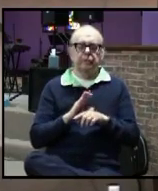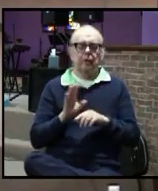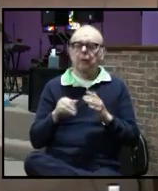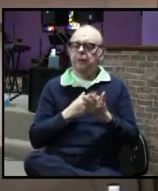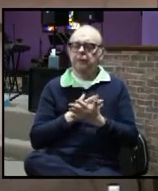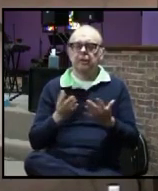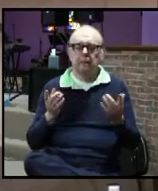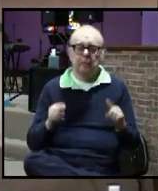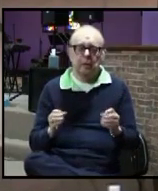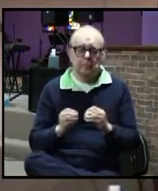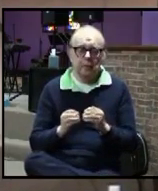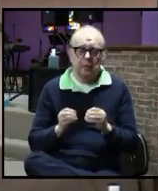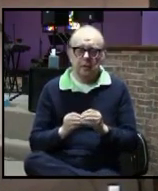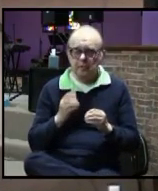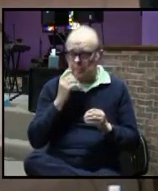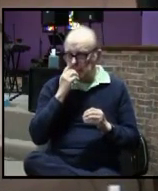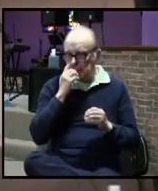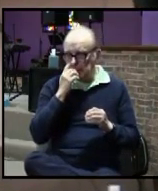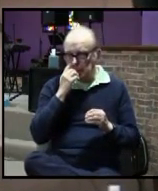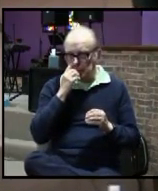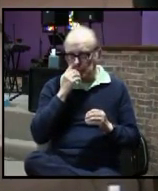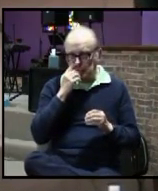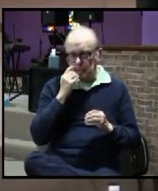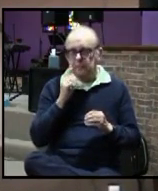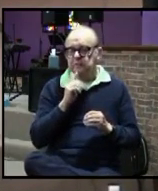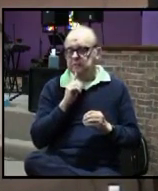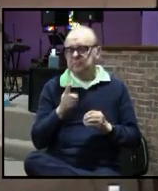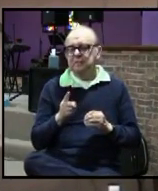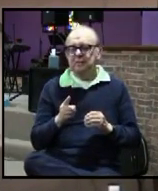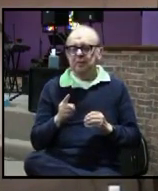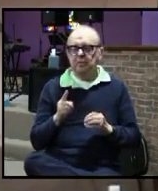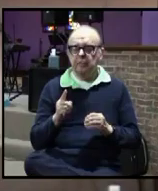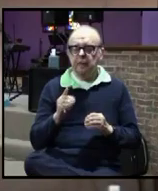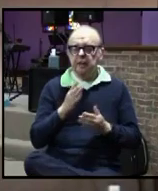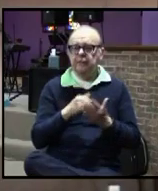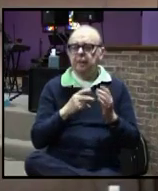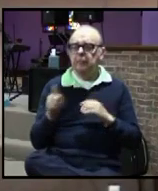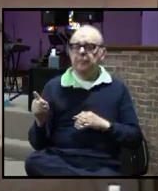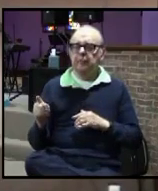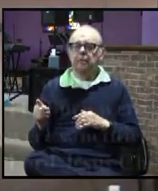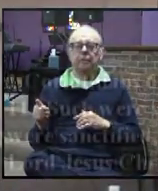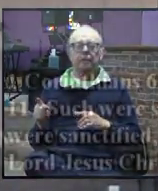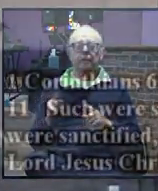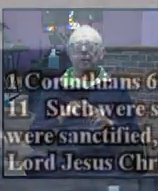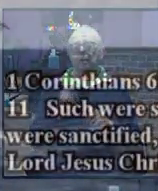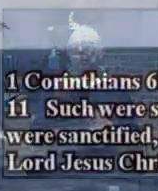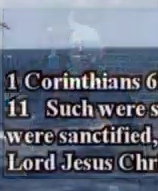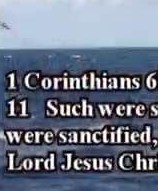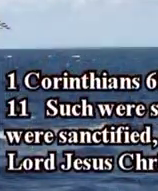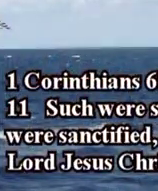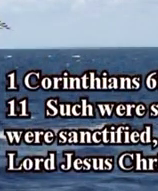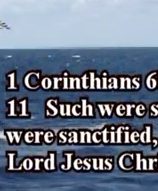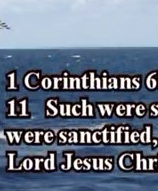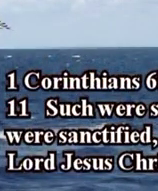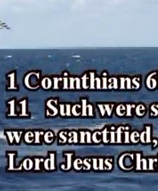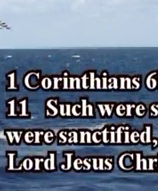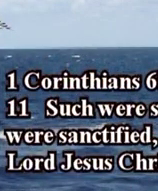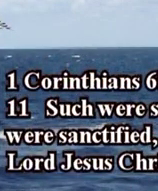these things and more. "Such were some of you, but you were